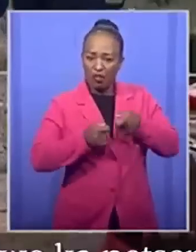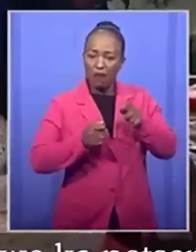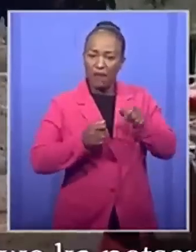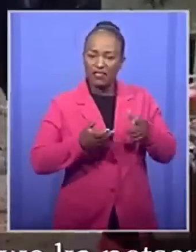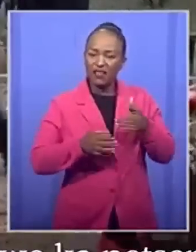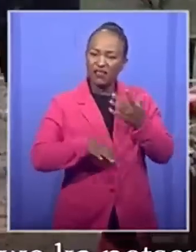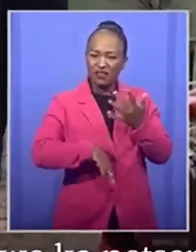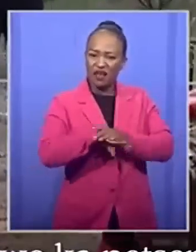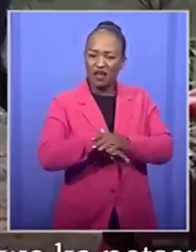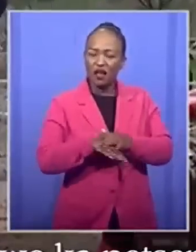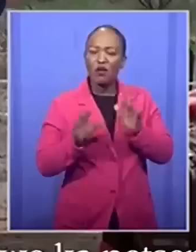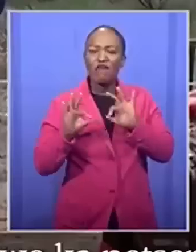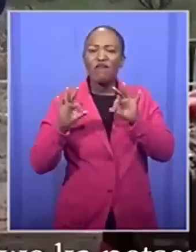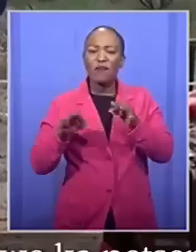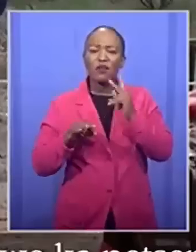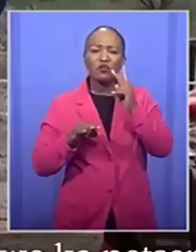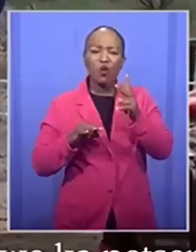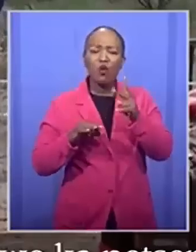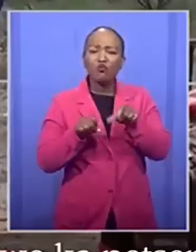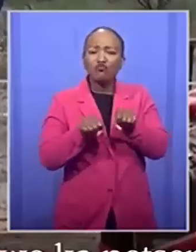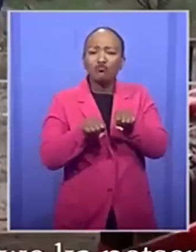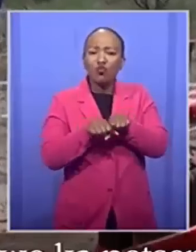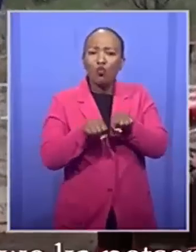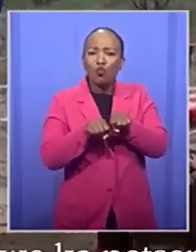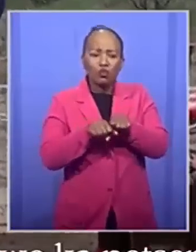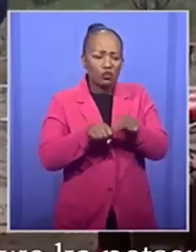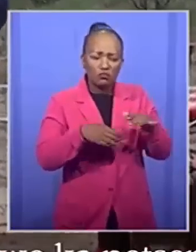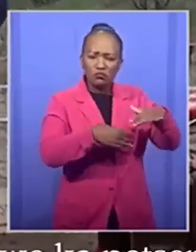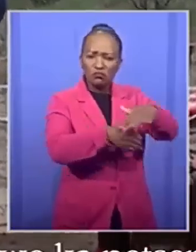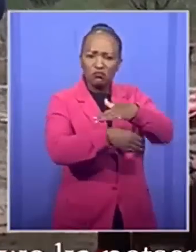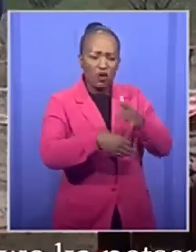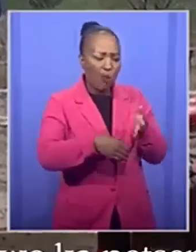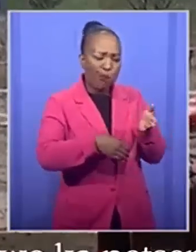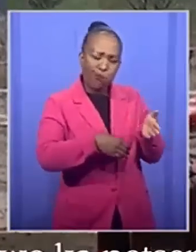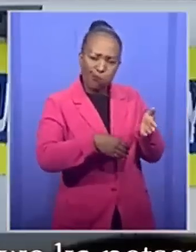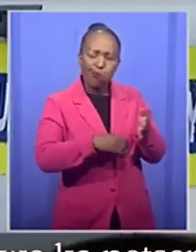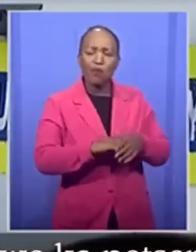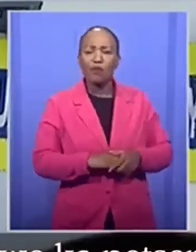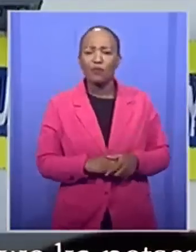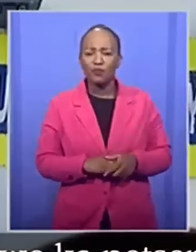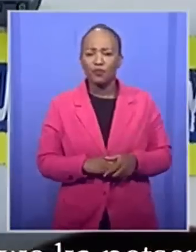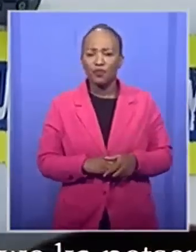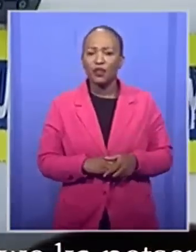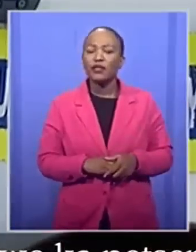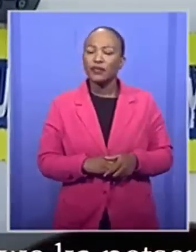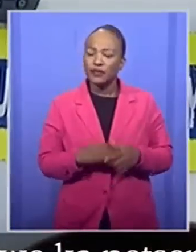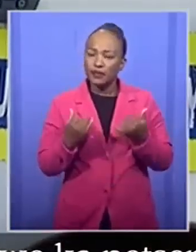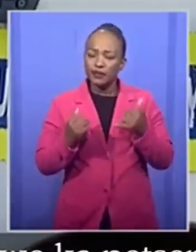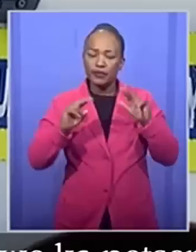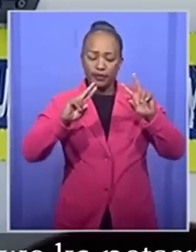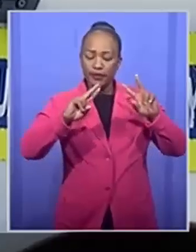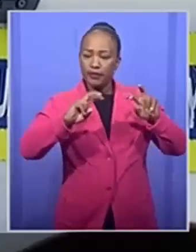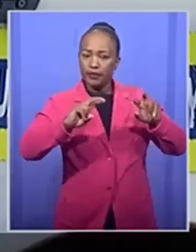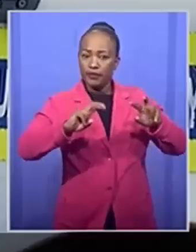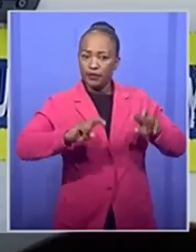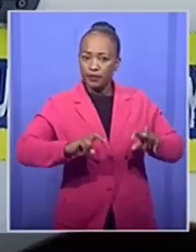re lelapa le bone dieta tsa lehlatsipa sebakeng sa ketsahalo. Yes, most definitely the preliminary investigation indicates that he